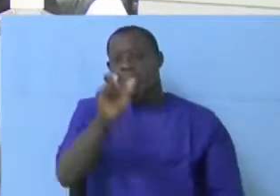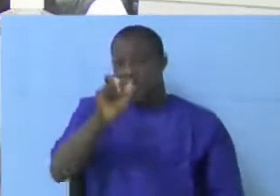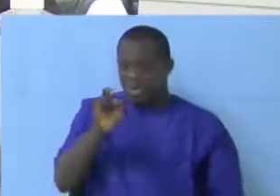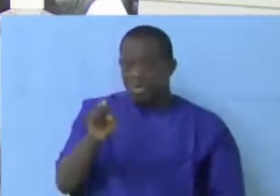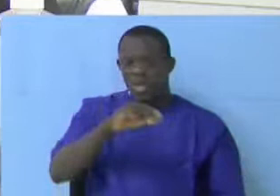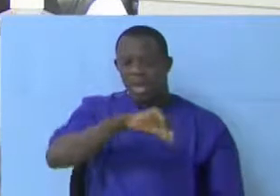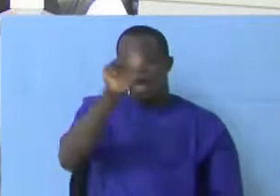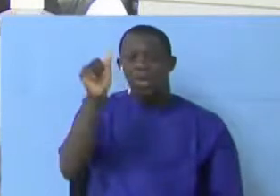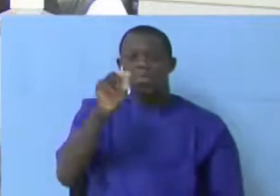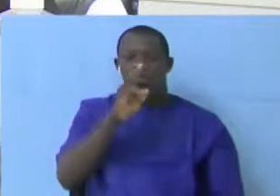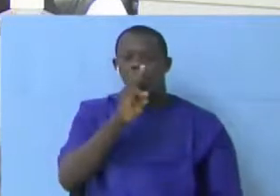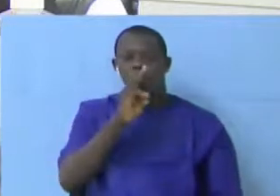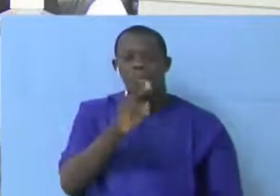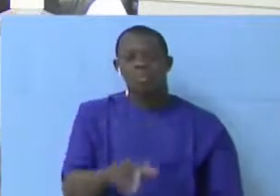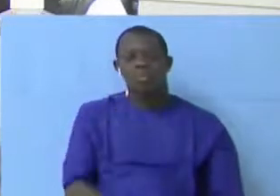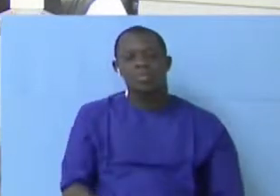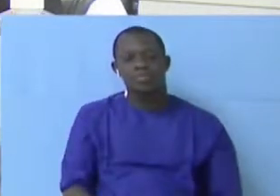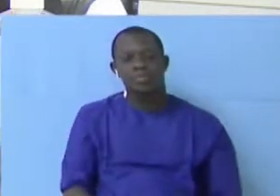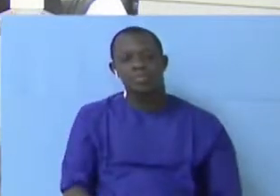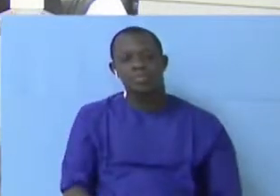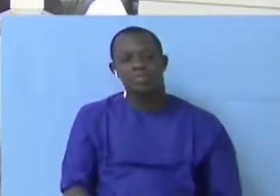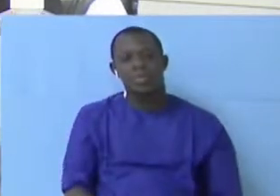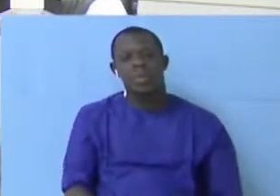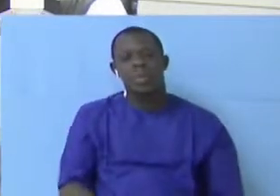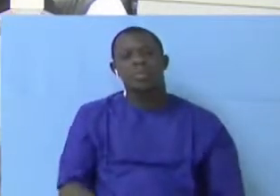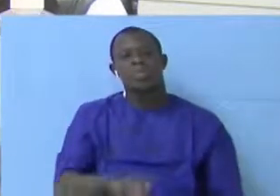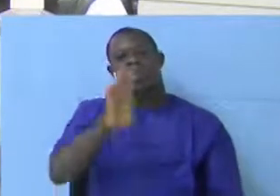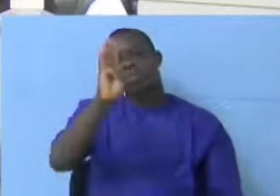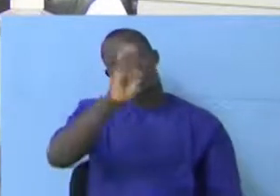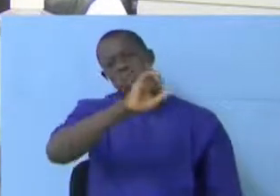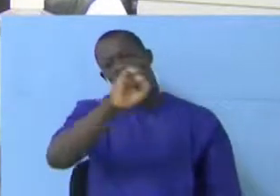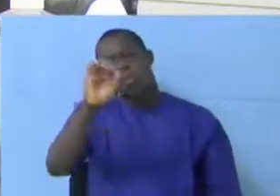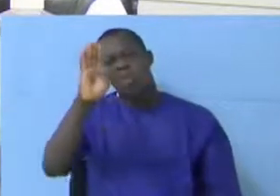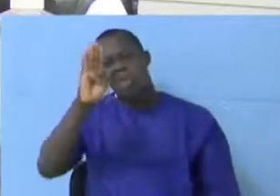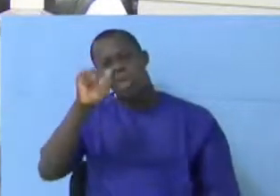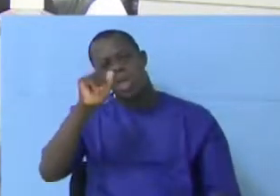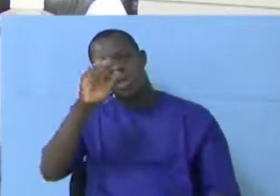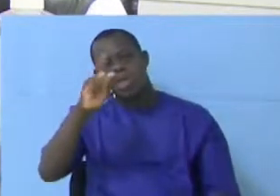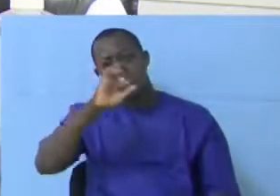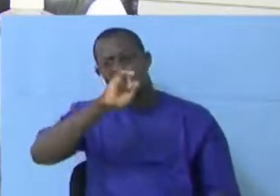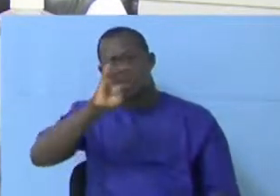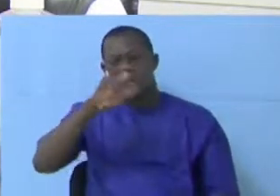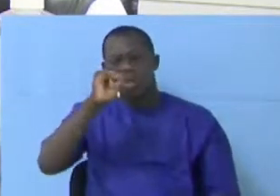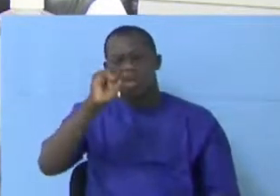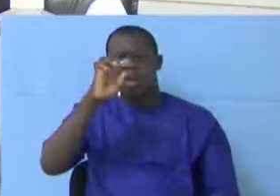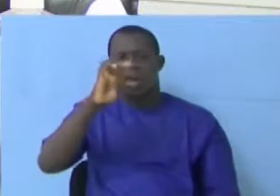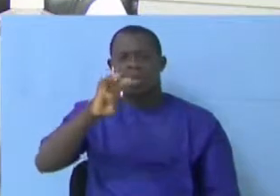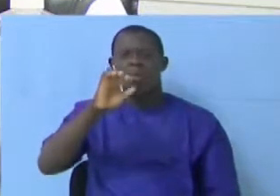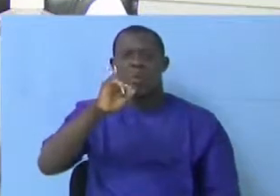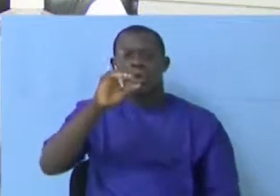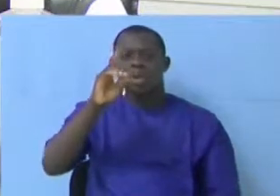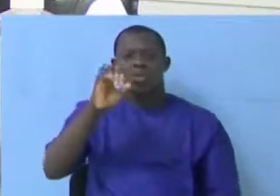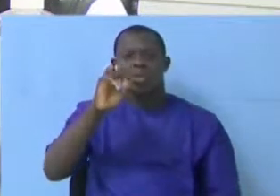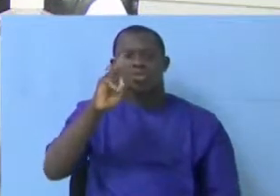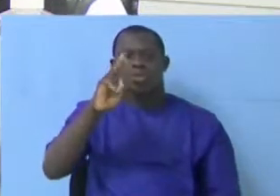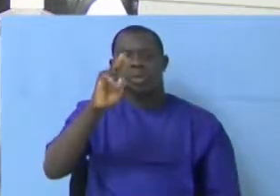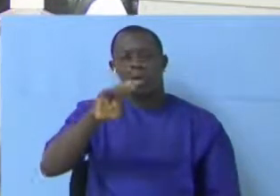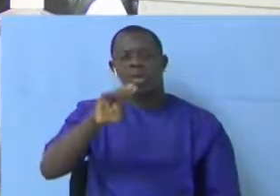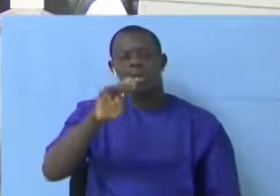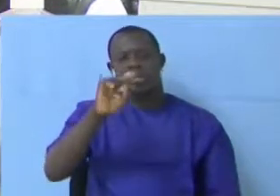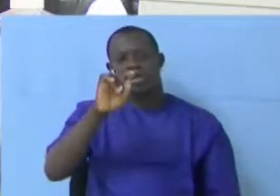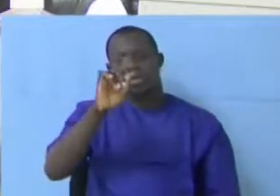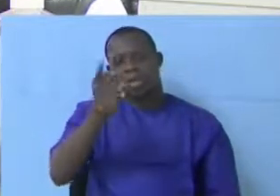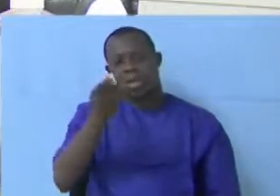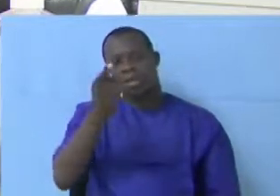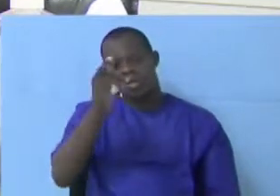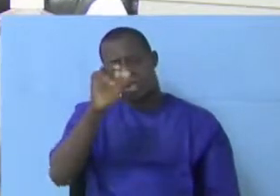Gorseka ninjuma. I think the Ngorsekas, the Bobajis, the Modugays, Ngorseka, Bobaji, Modugays, and one clearing